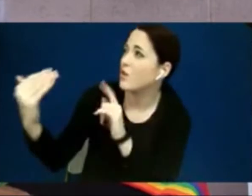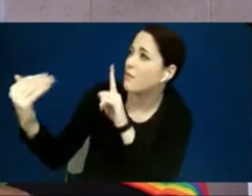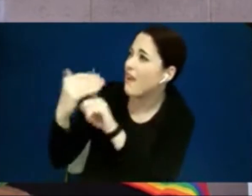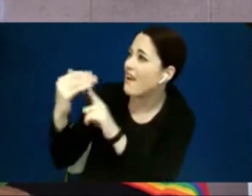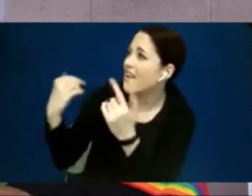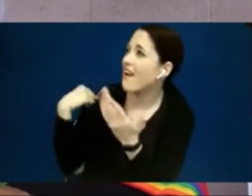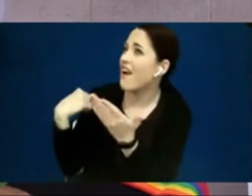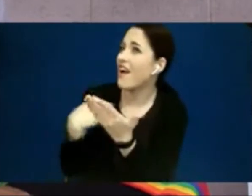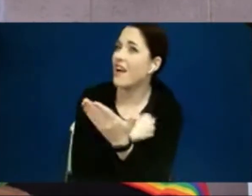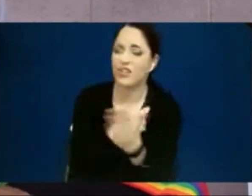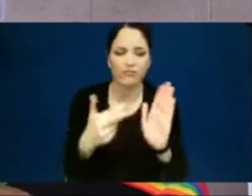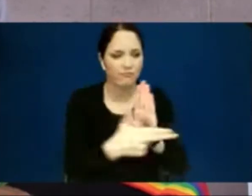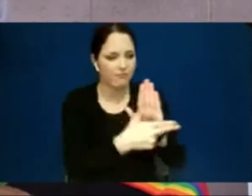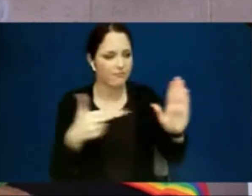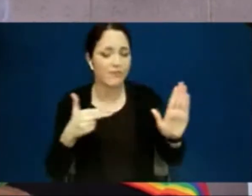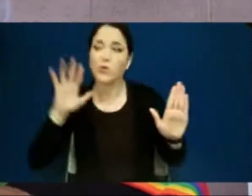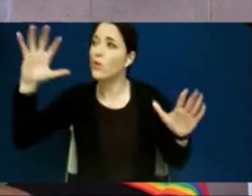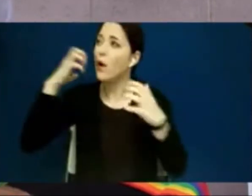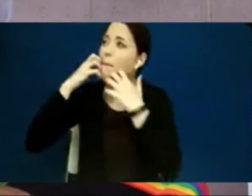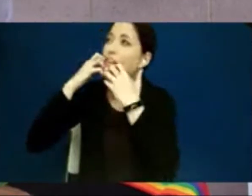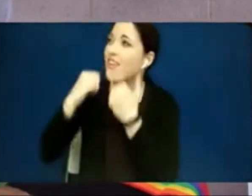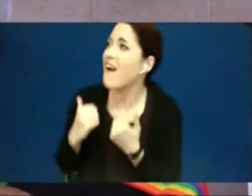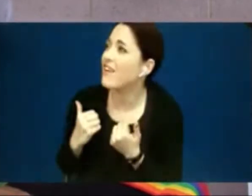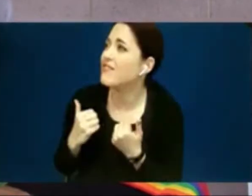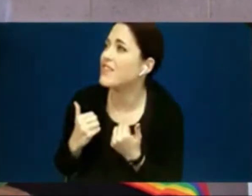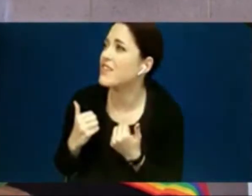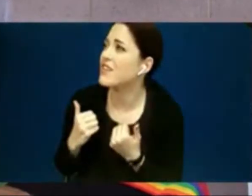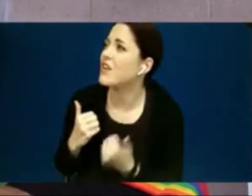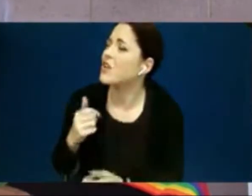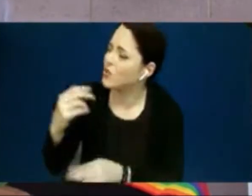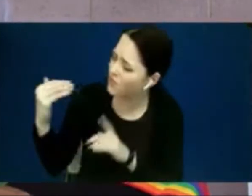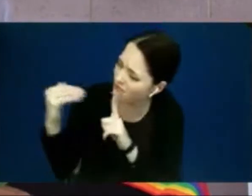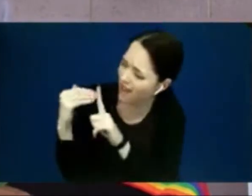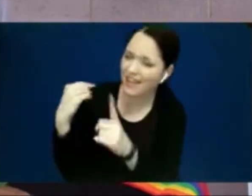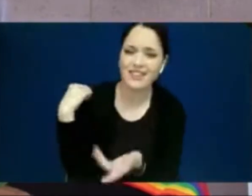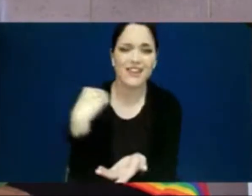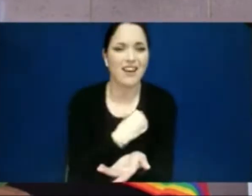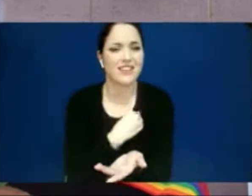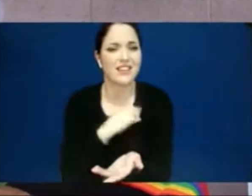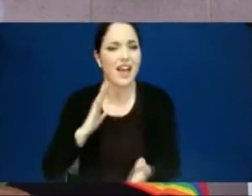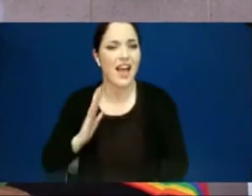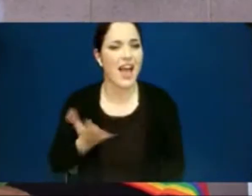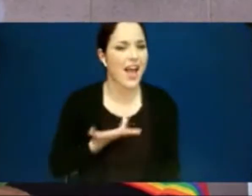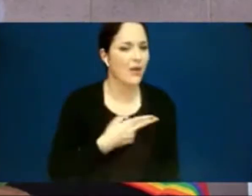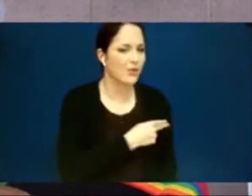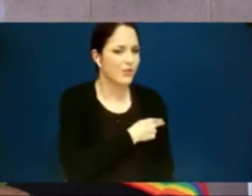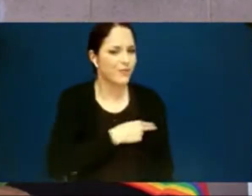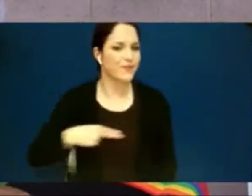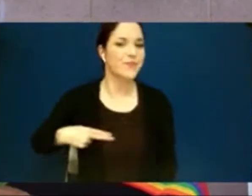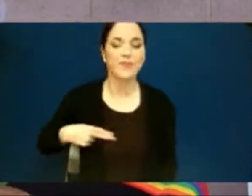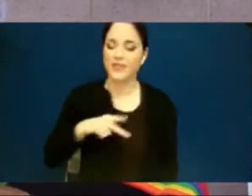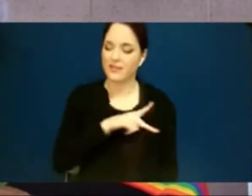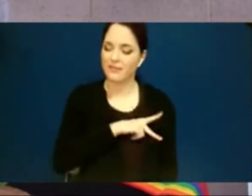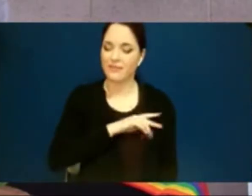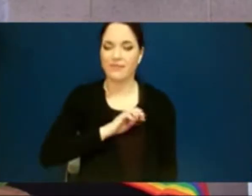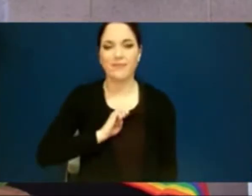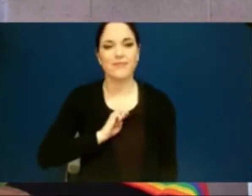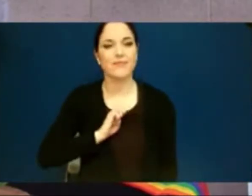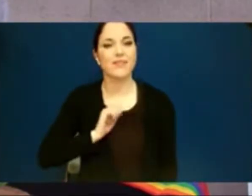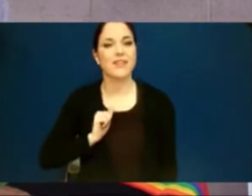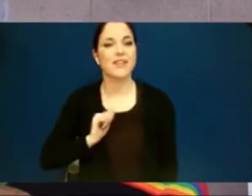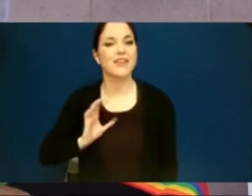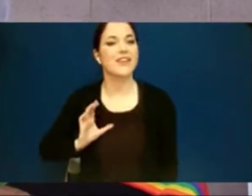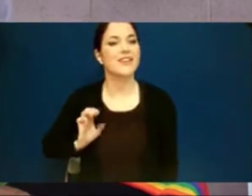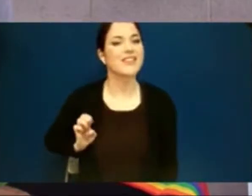beloved. And you also remind us that our name is peace. Teach us and show us